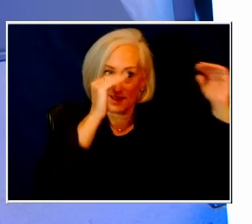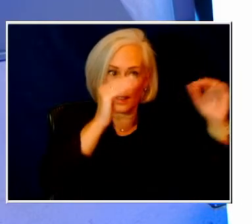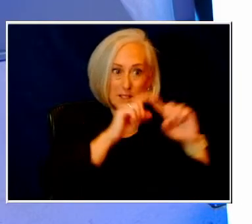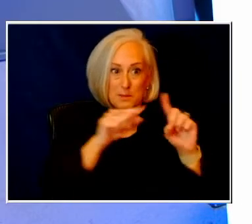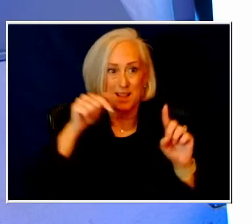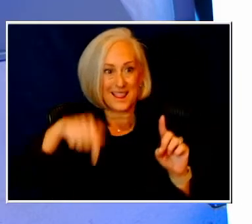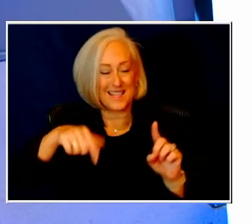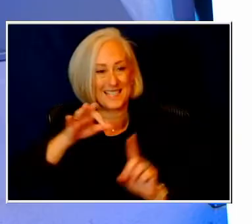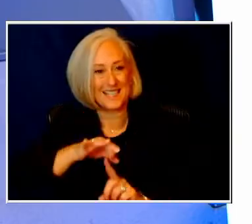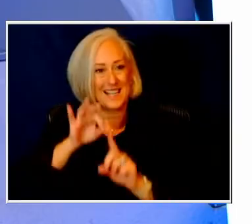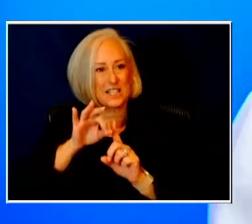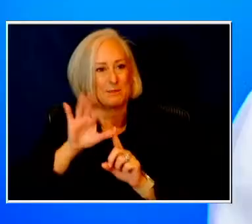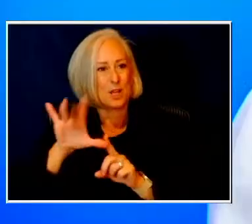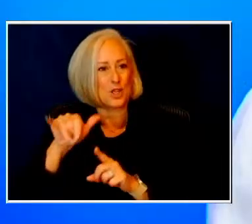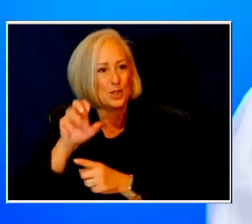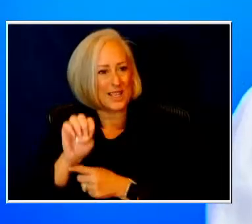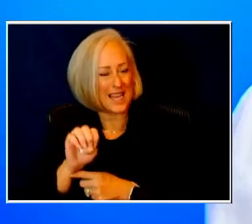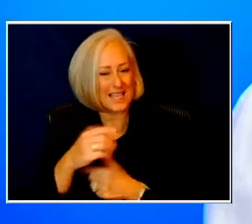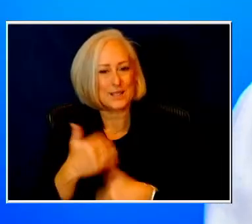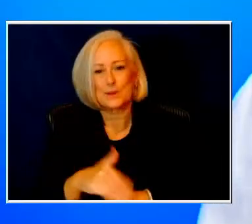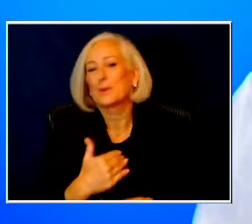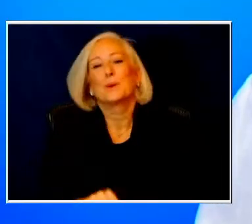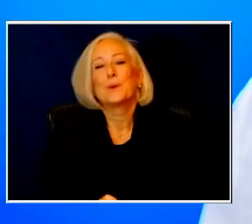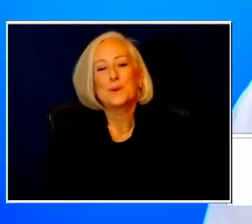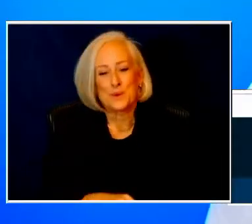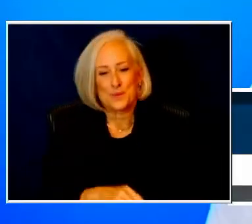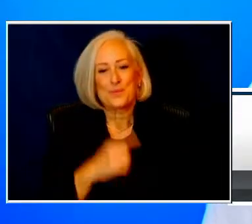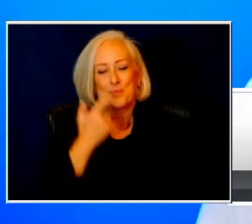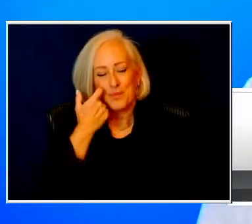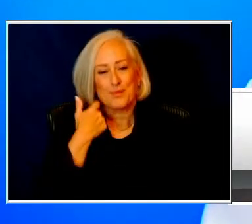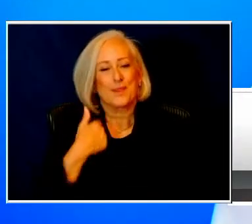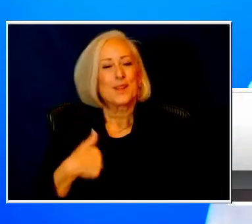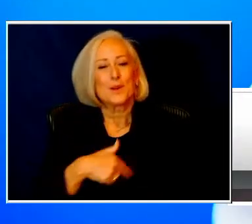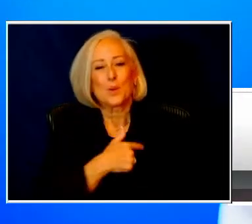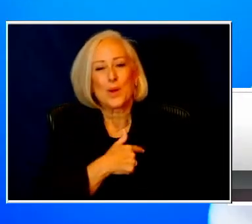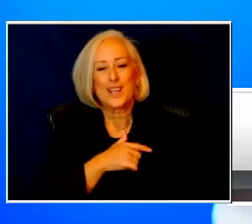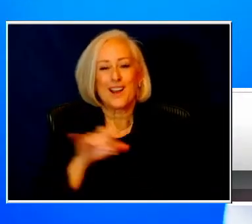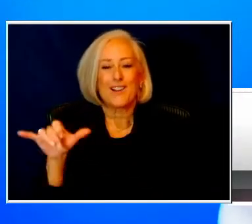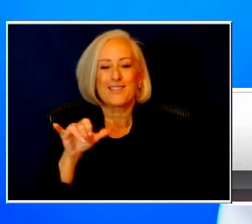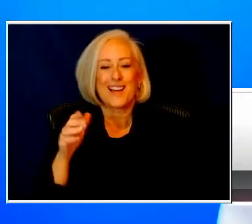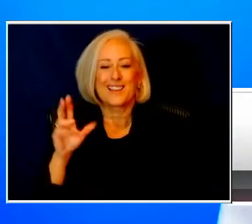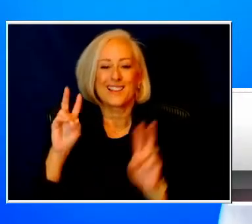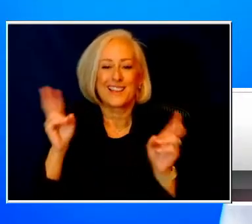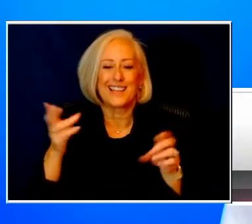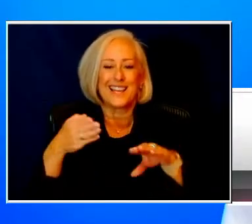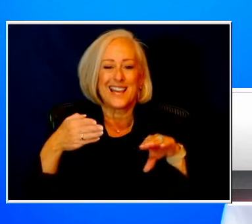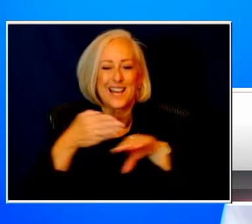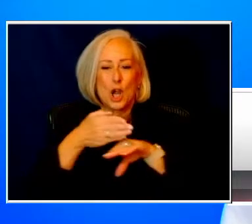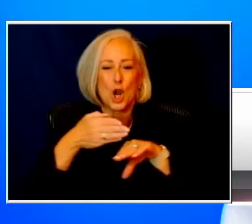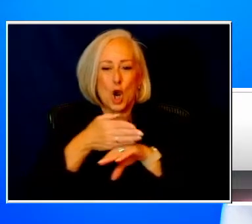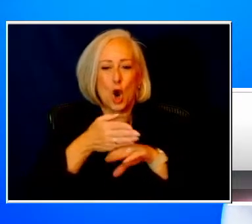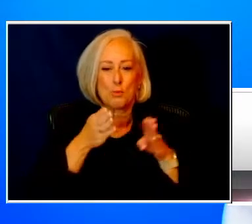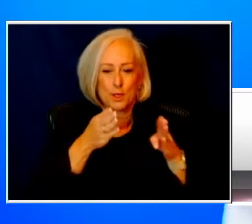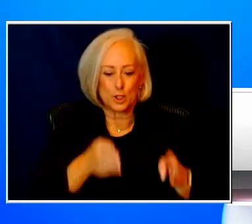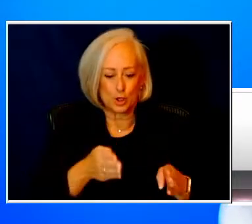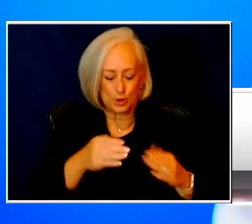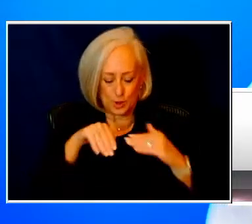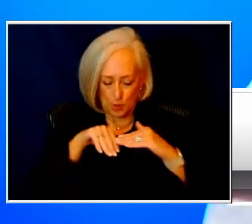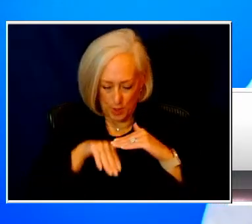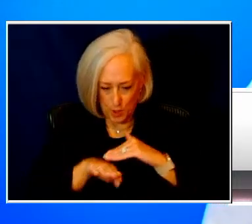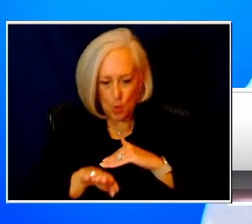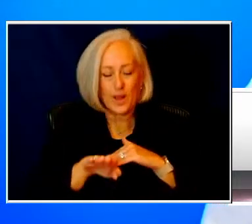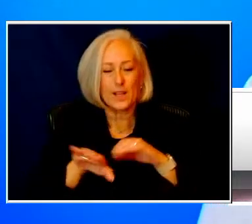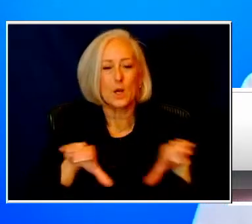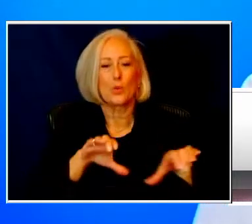like for you? Very special. I mean, we're like the carpenters in this. We just go in there and do our work, and it's